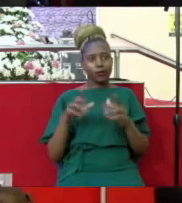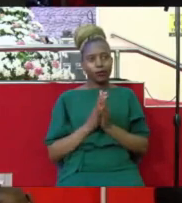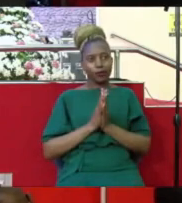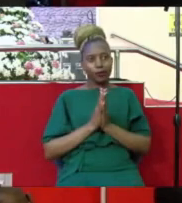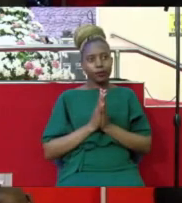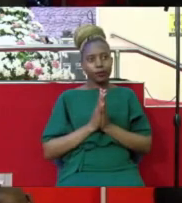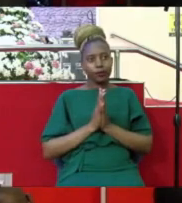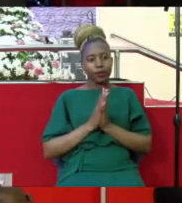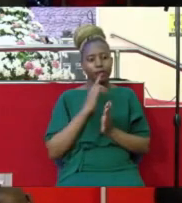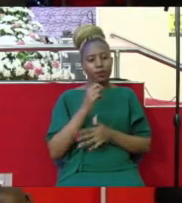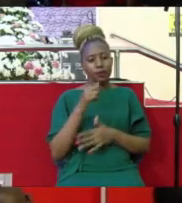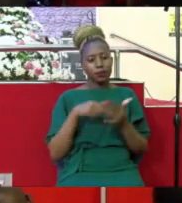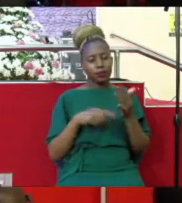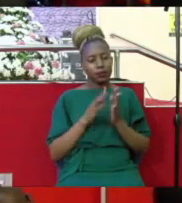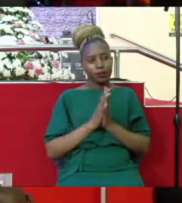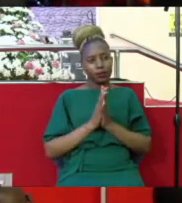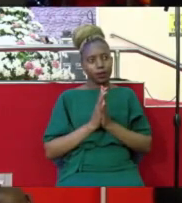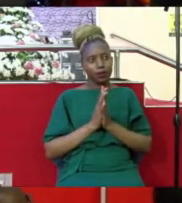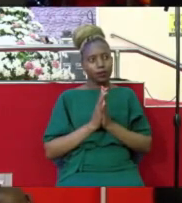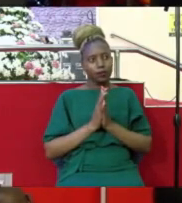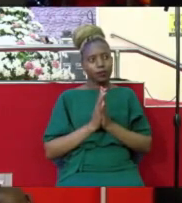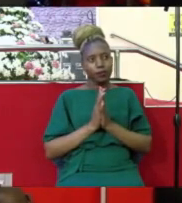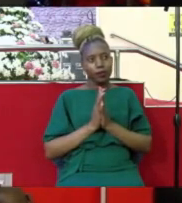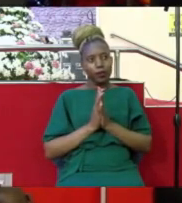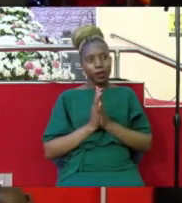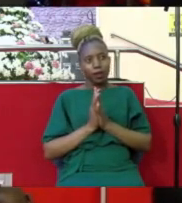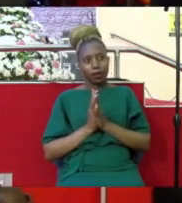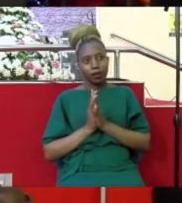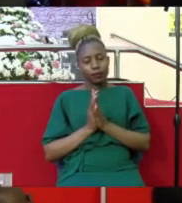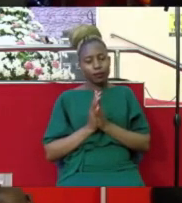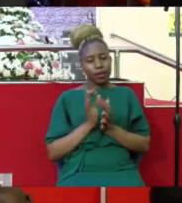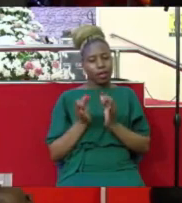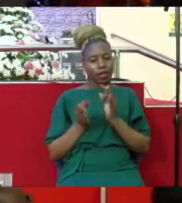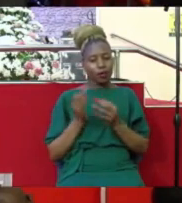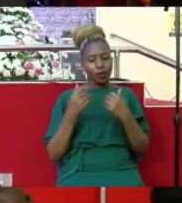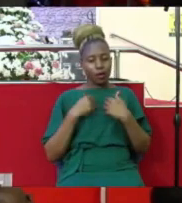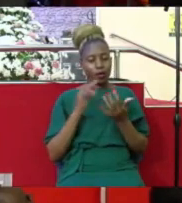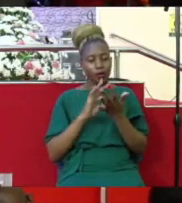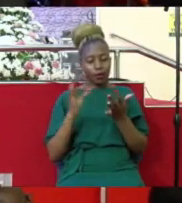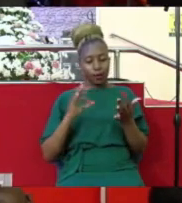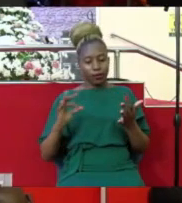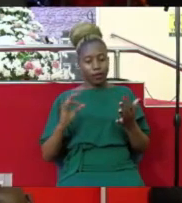It tells me that whenever there is a divine partnership